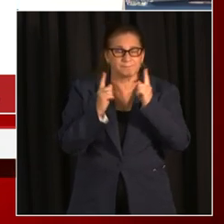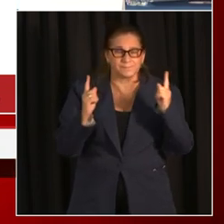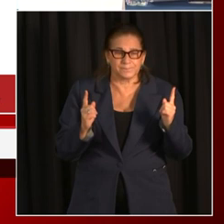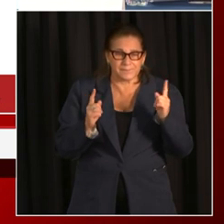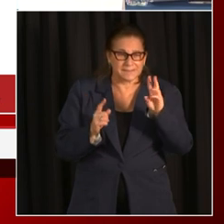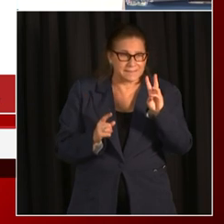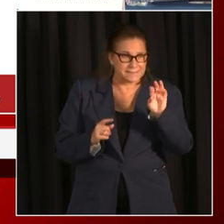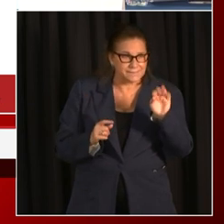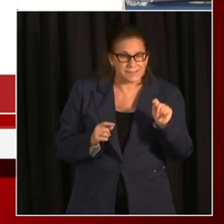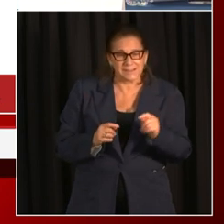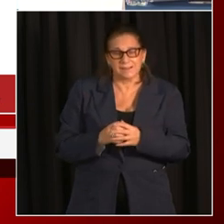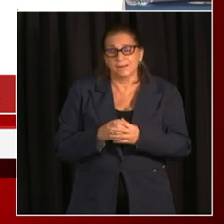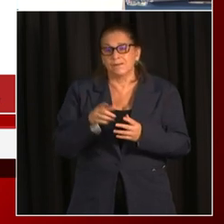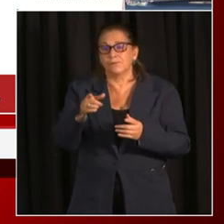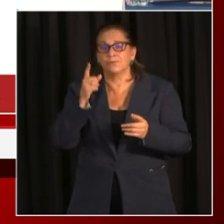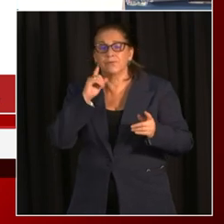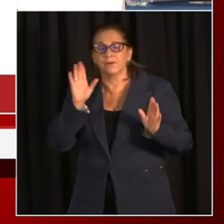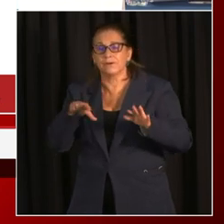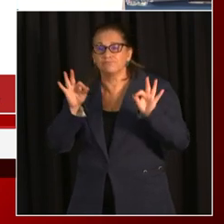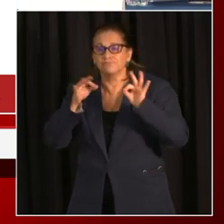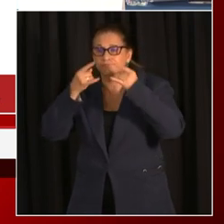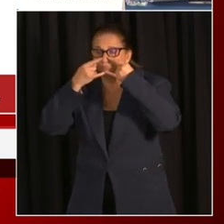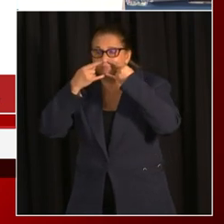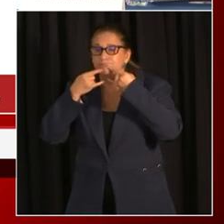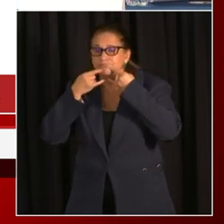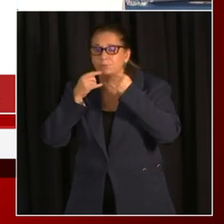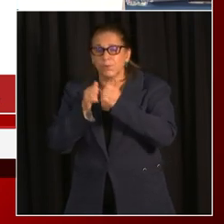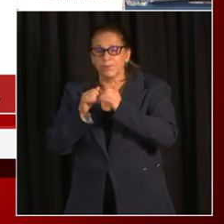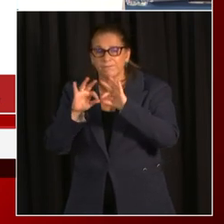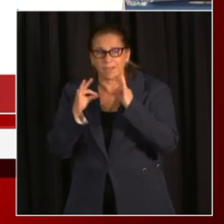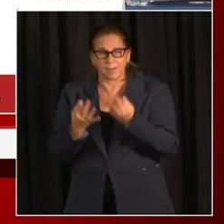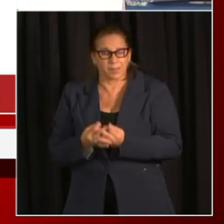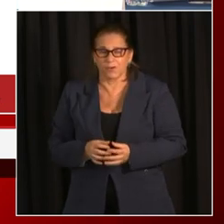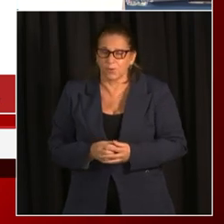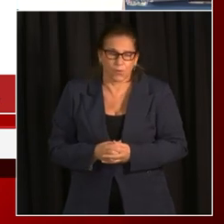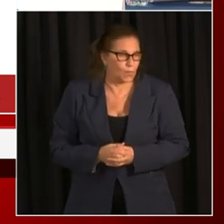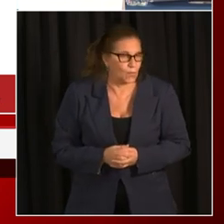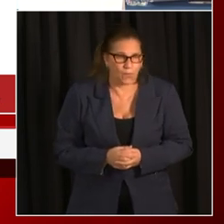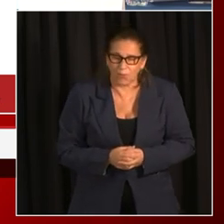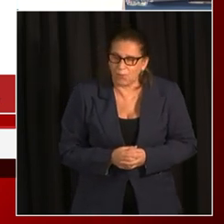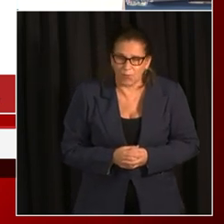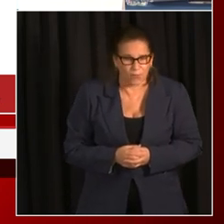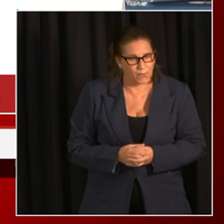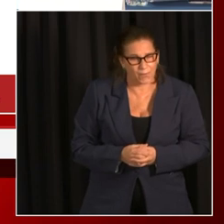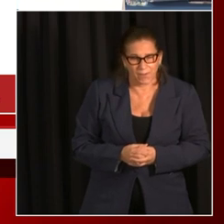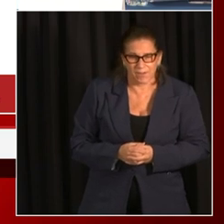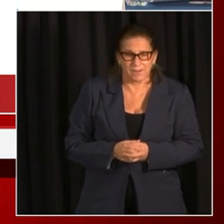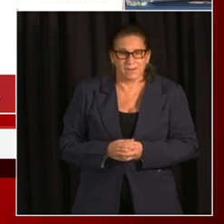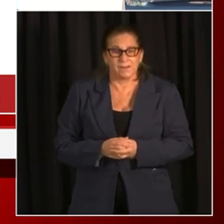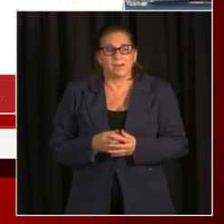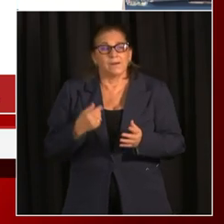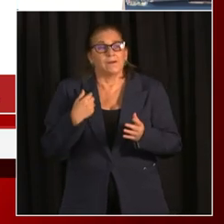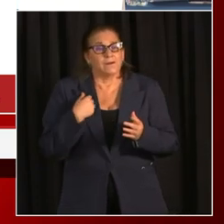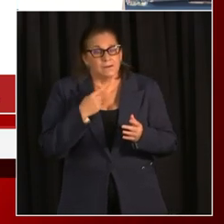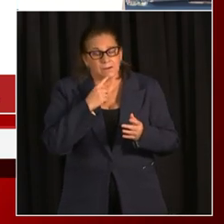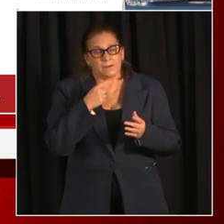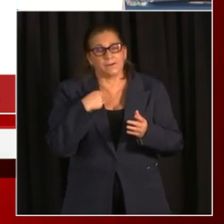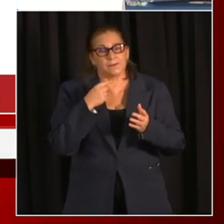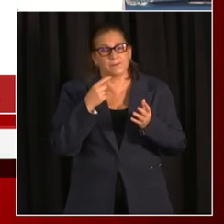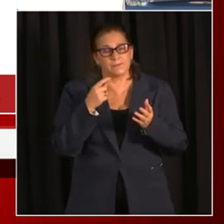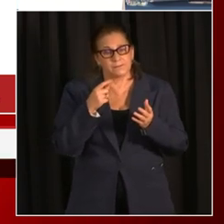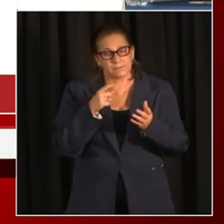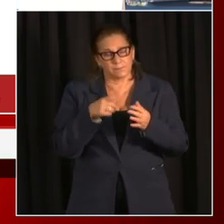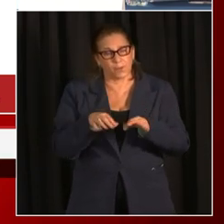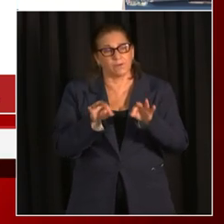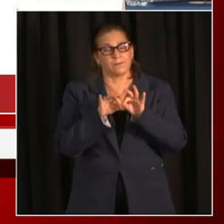as family, especially those of us who are part of the public health response. It's critically important that we recognize that we have the need